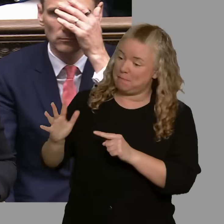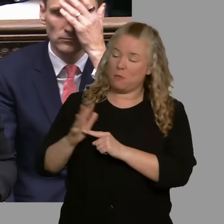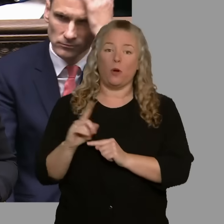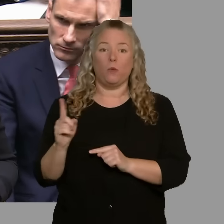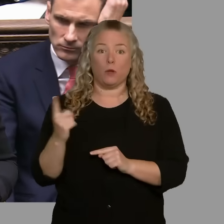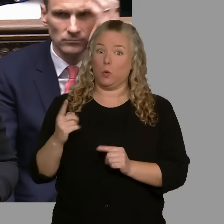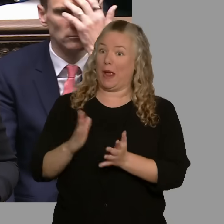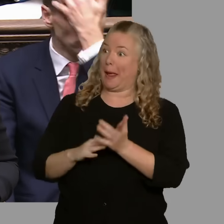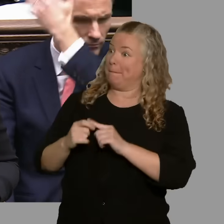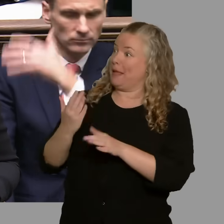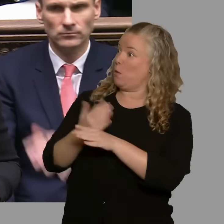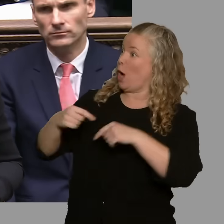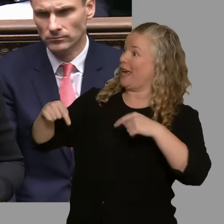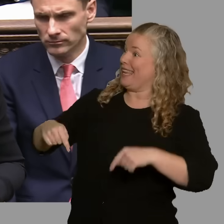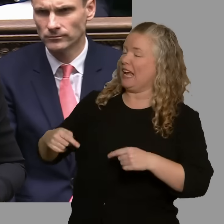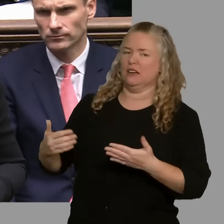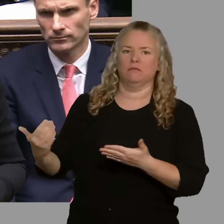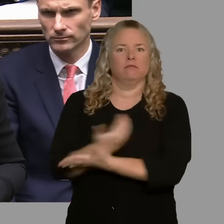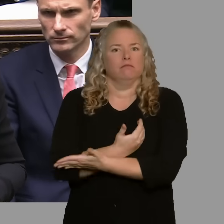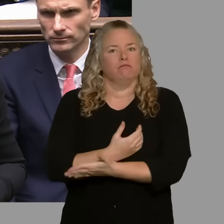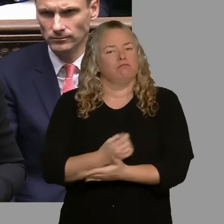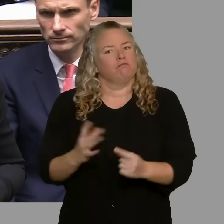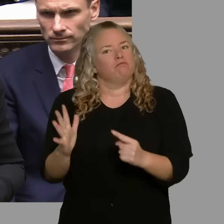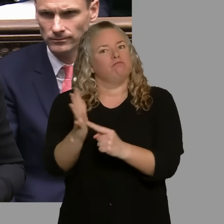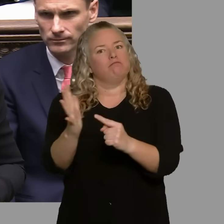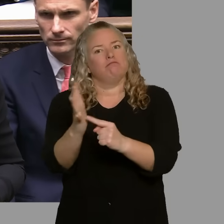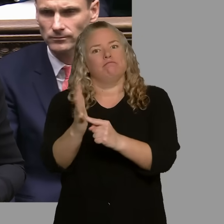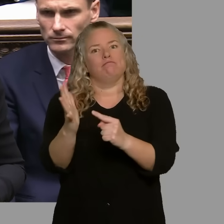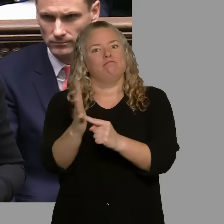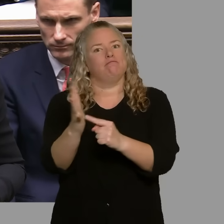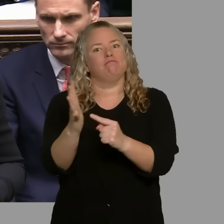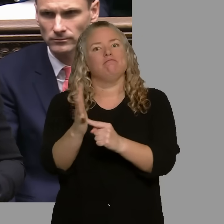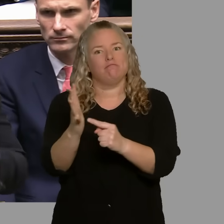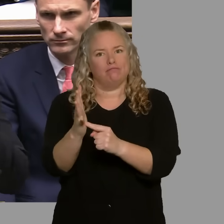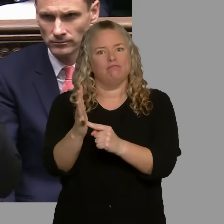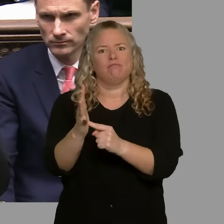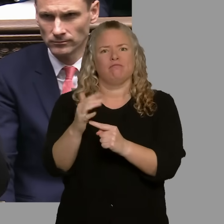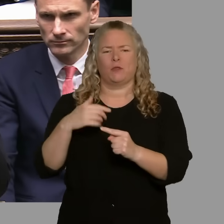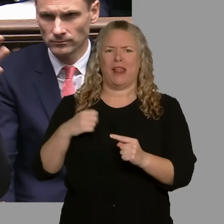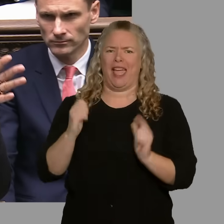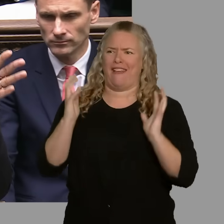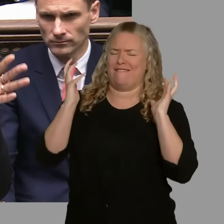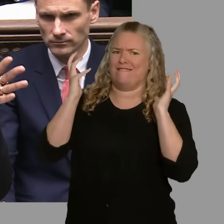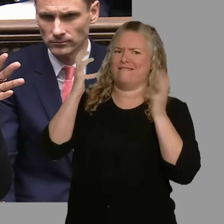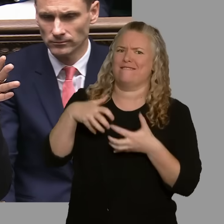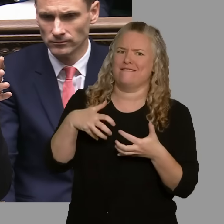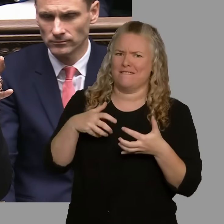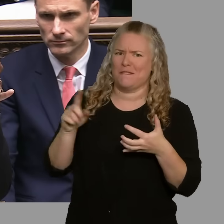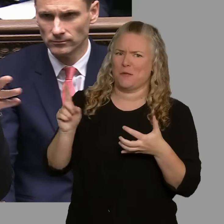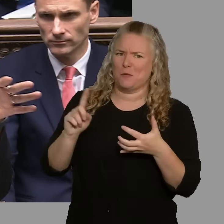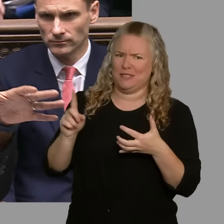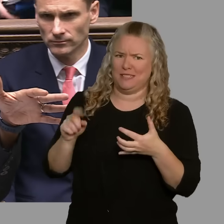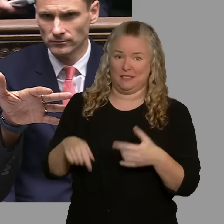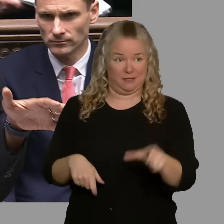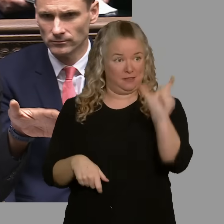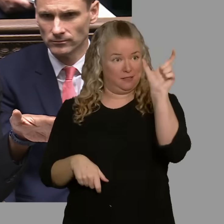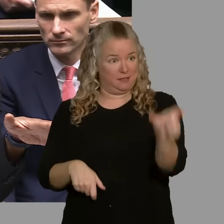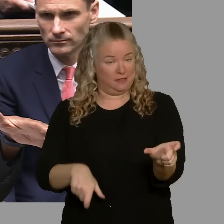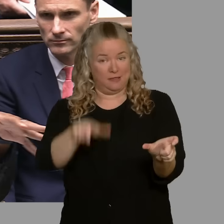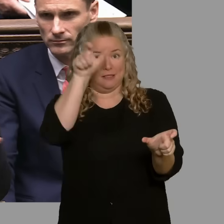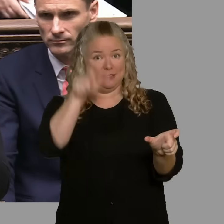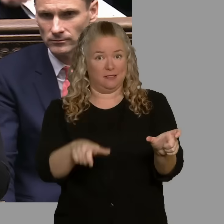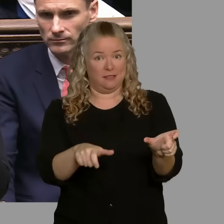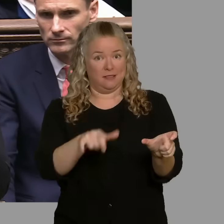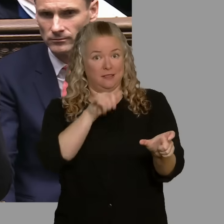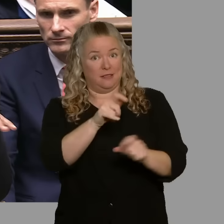of this House has collapsed. It is simply unbelievable. Exactly as I expected, the Prime Minister had